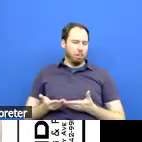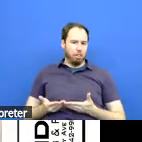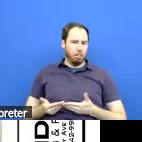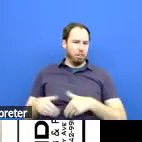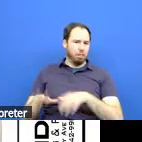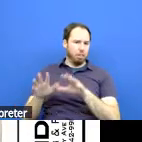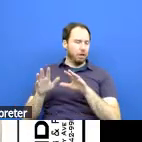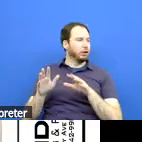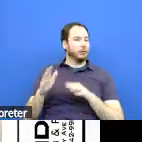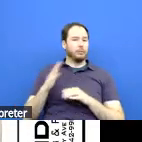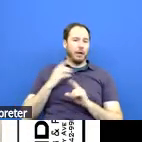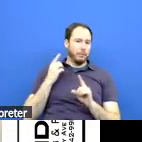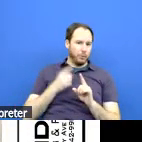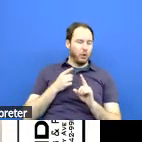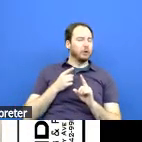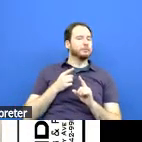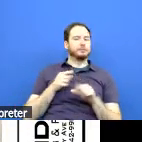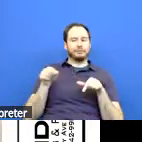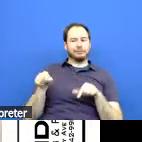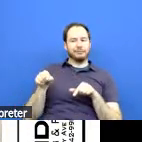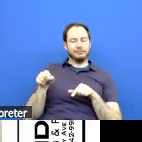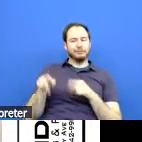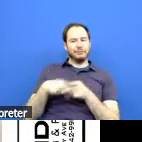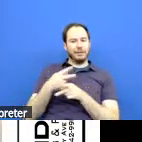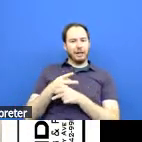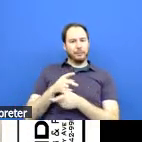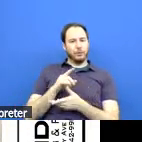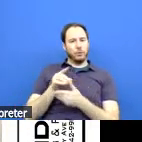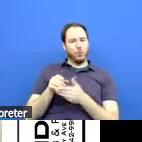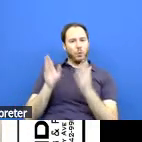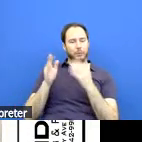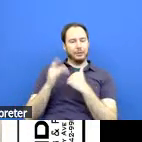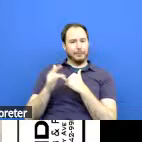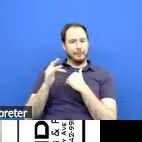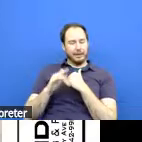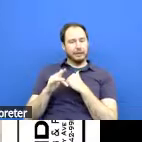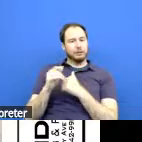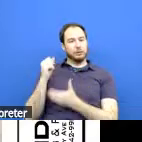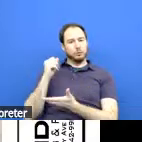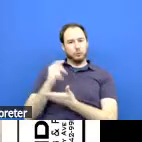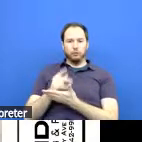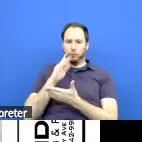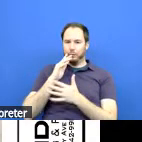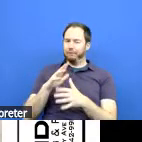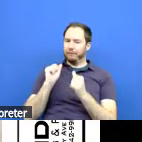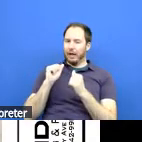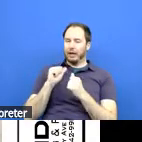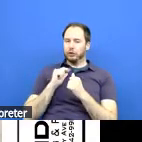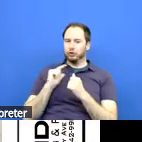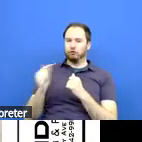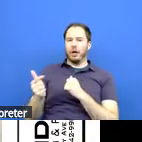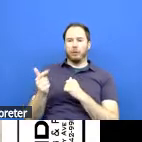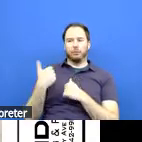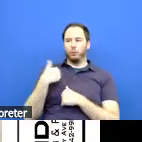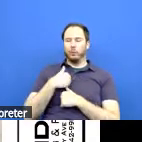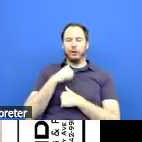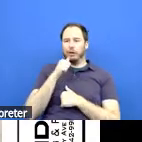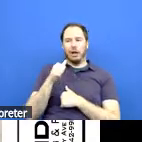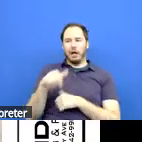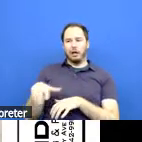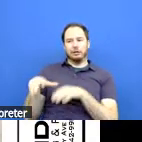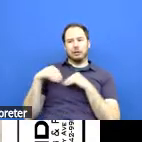this one, my point is this open space approval will be really quick and easy because we're not taking